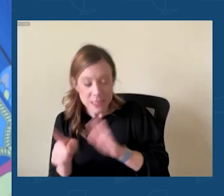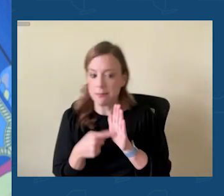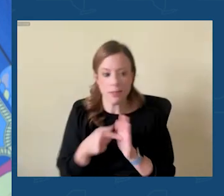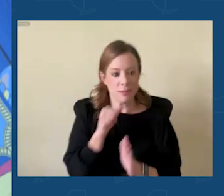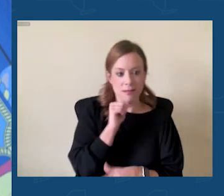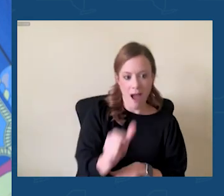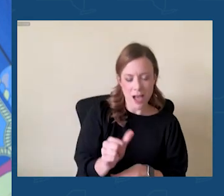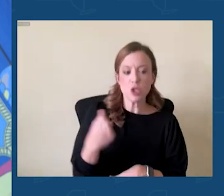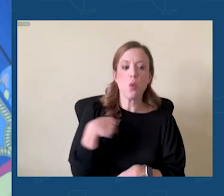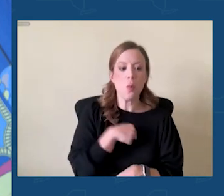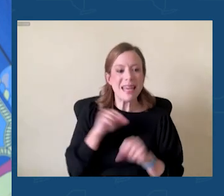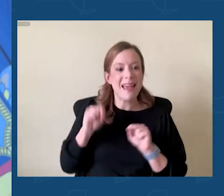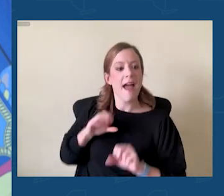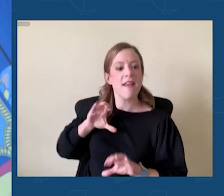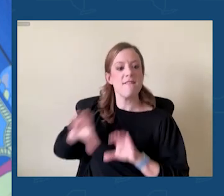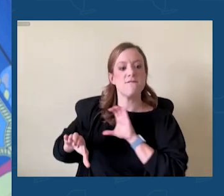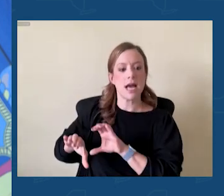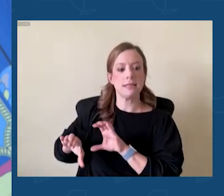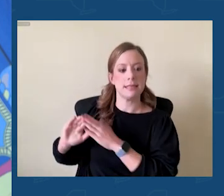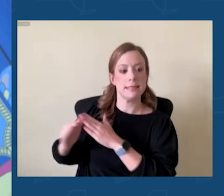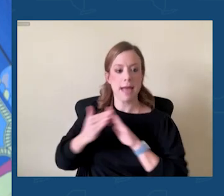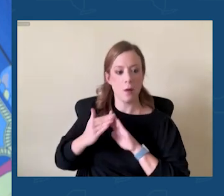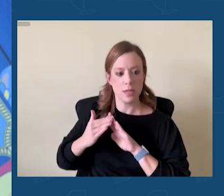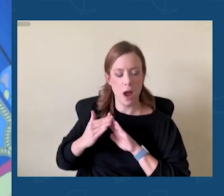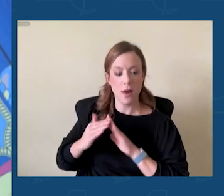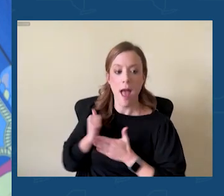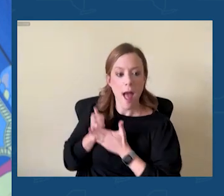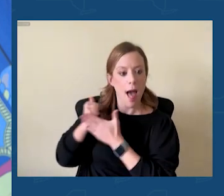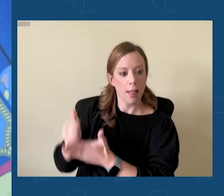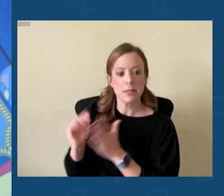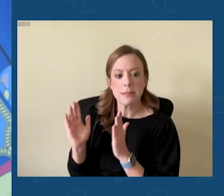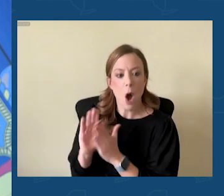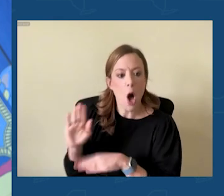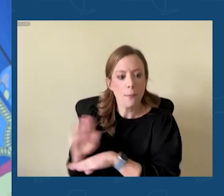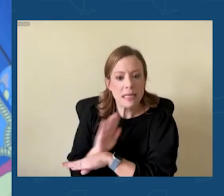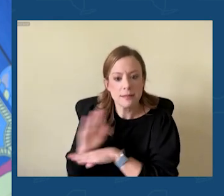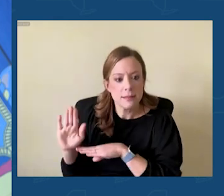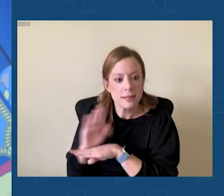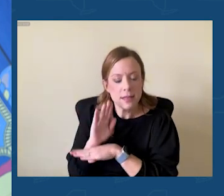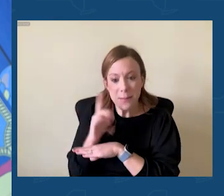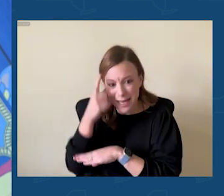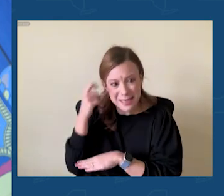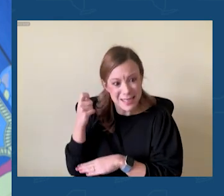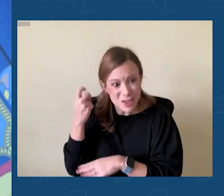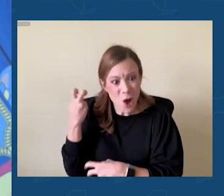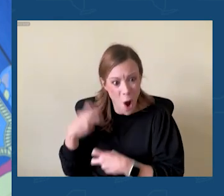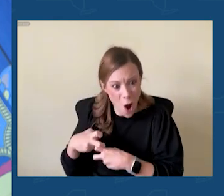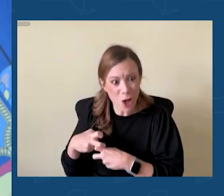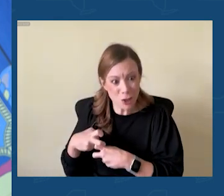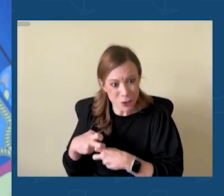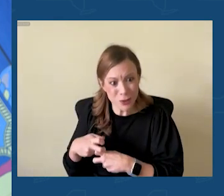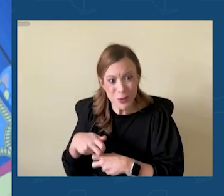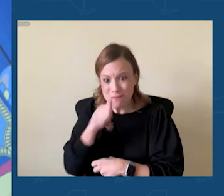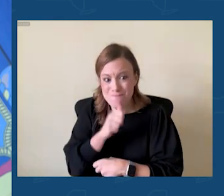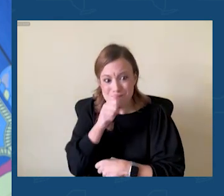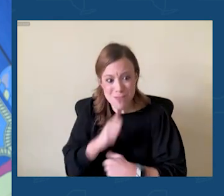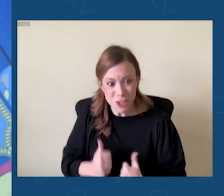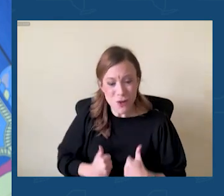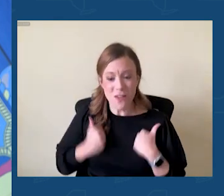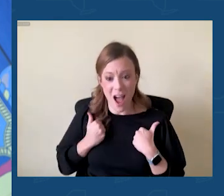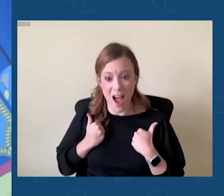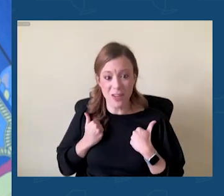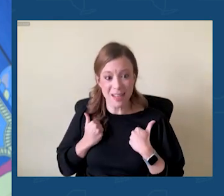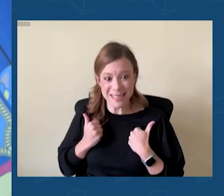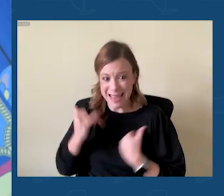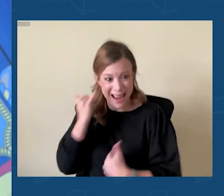our small businesses, because they're the ones that give the defining character to our downtowns, otherwise they would all just be national chains,